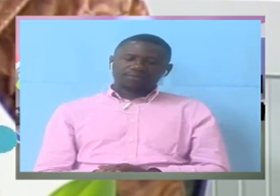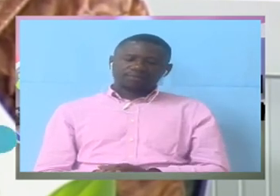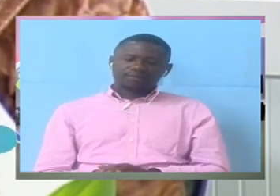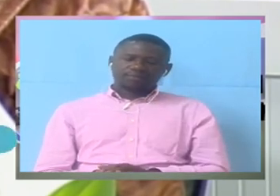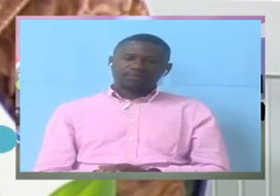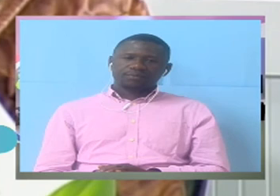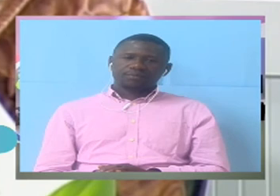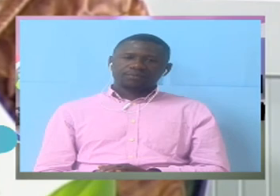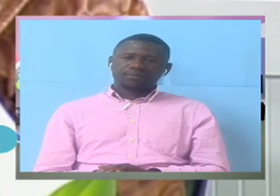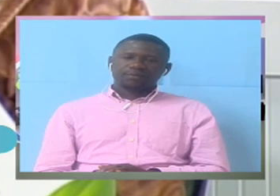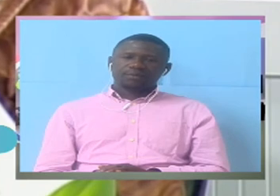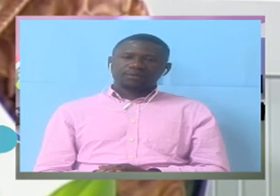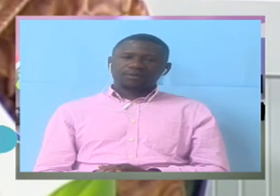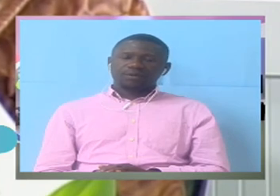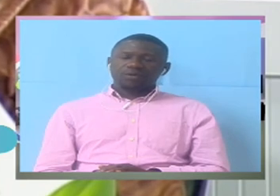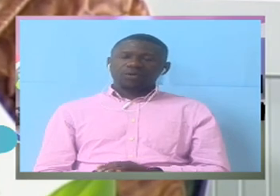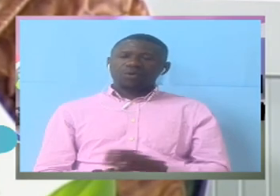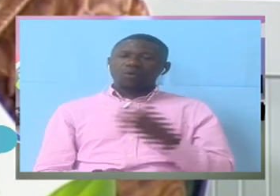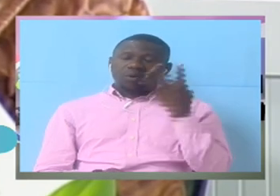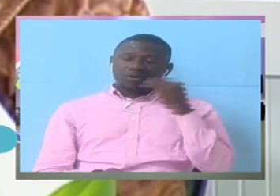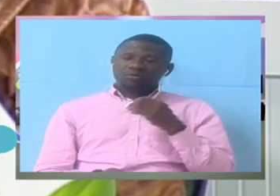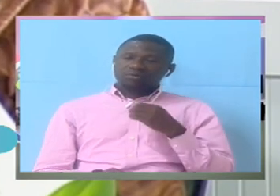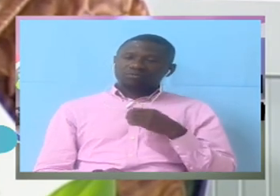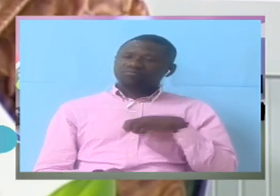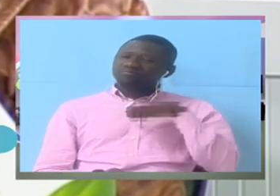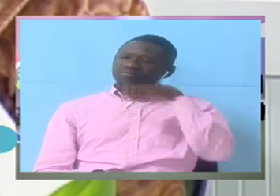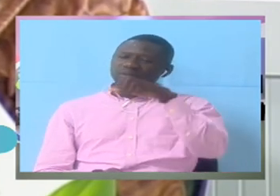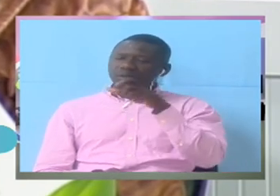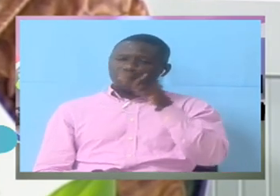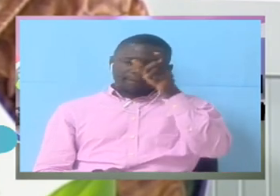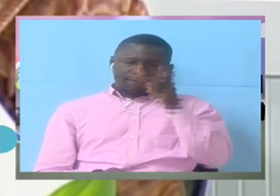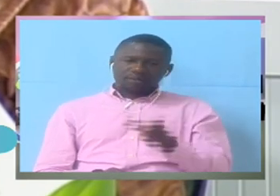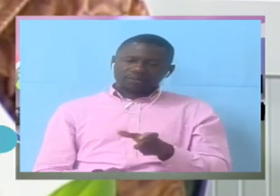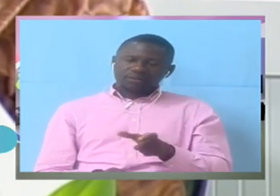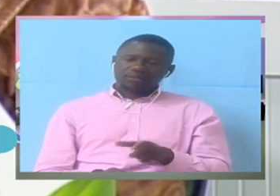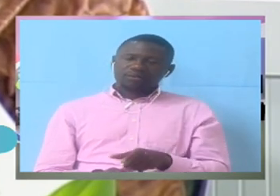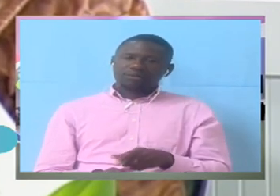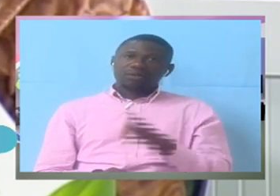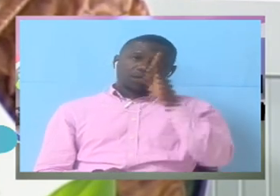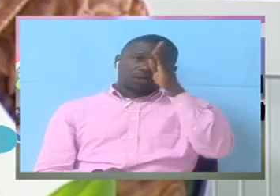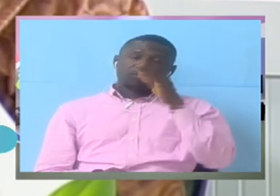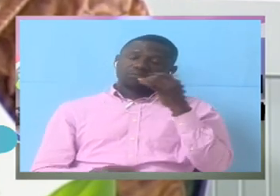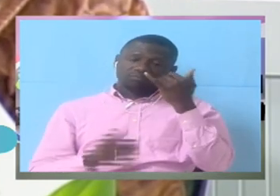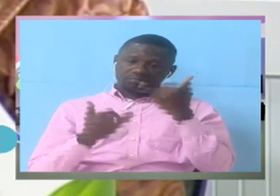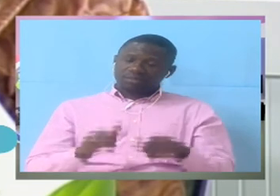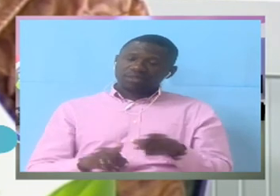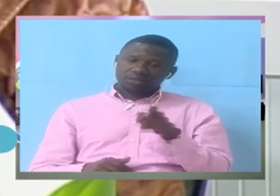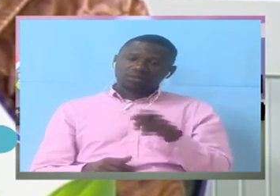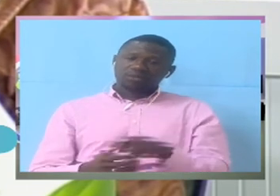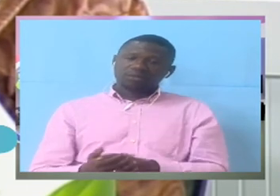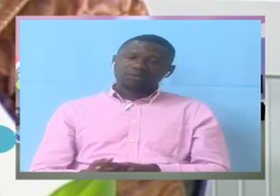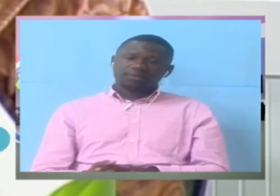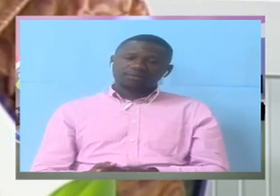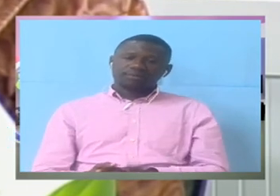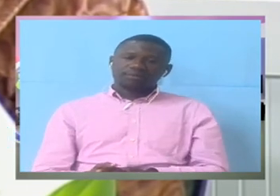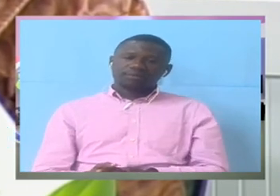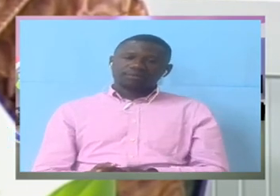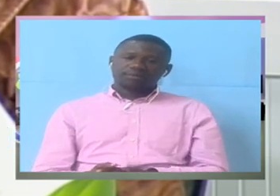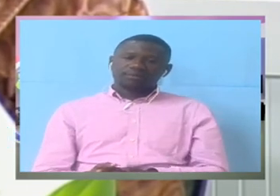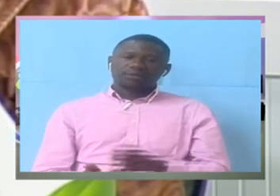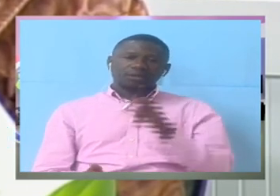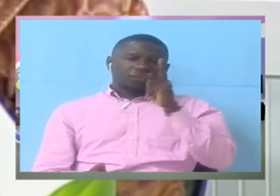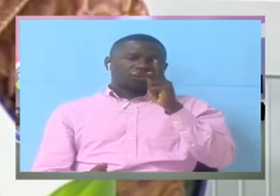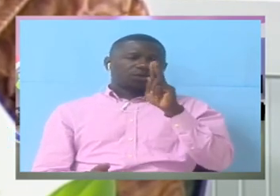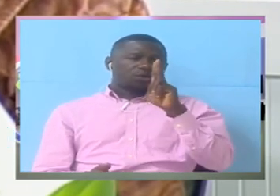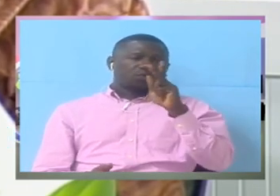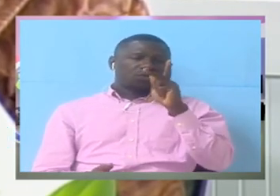Commissioner. When you betray a human being, God will betray you.